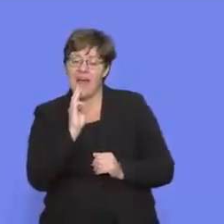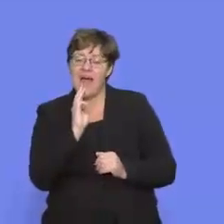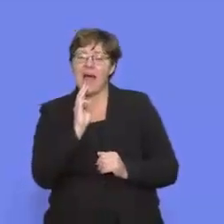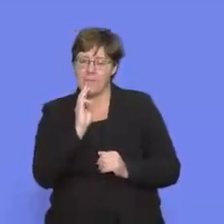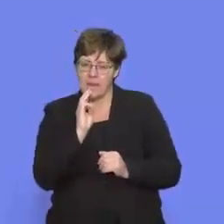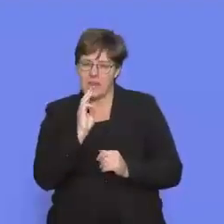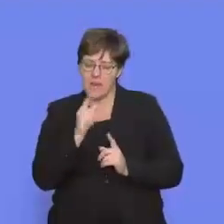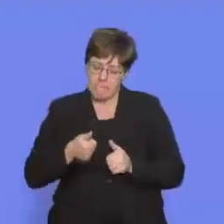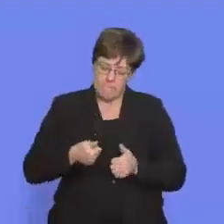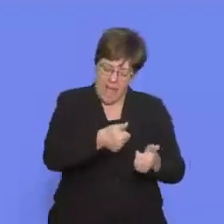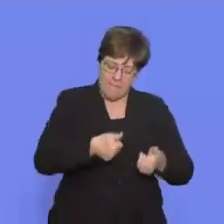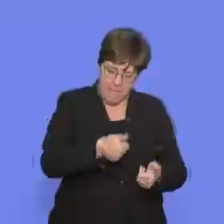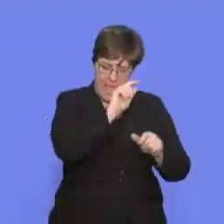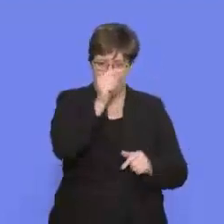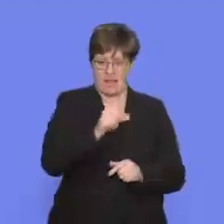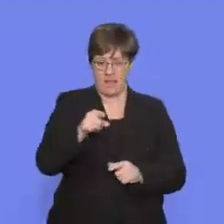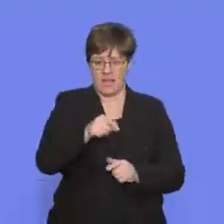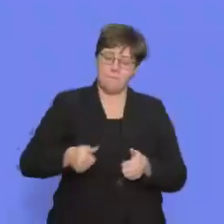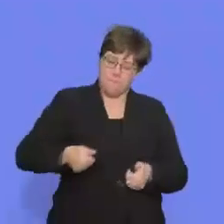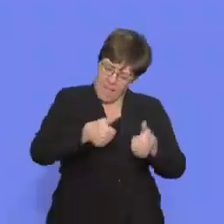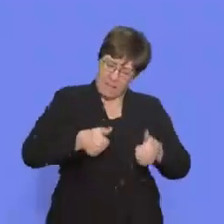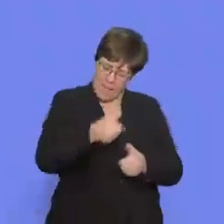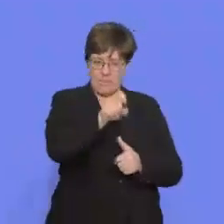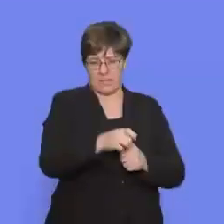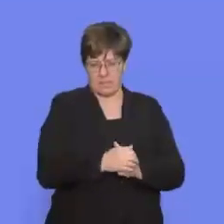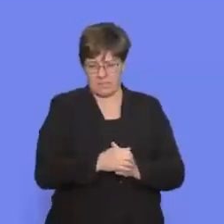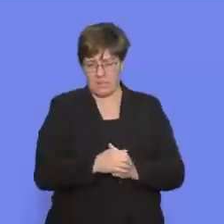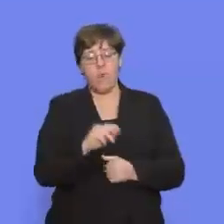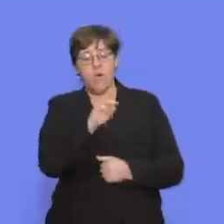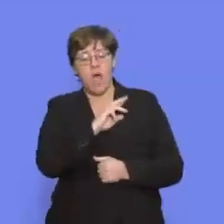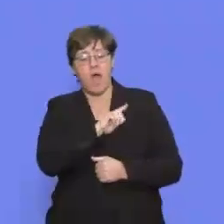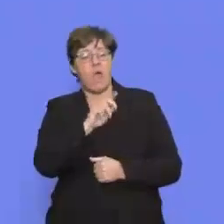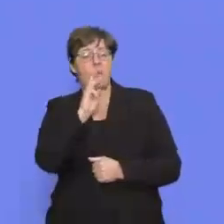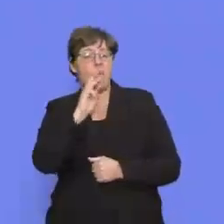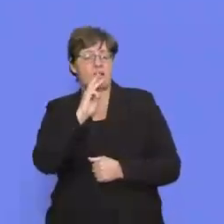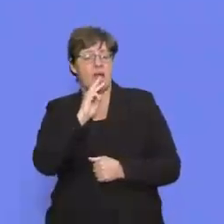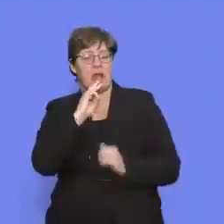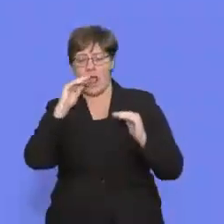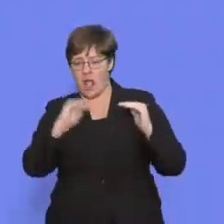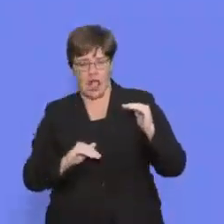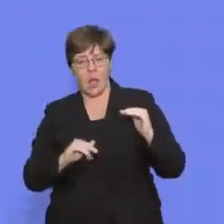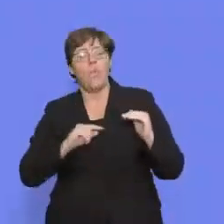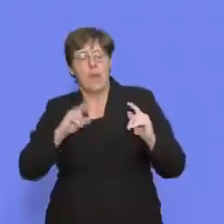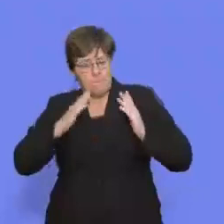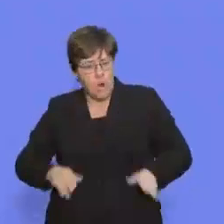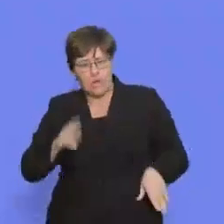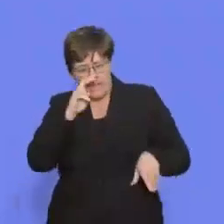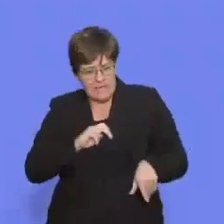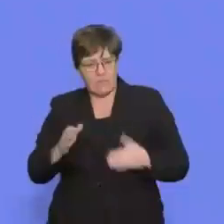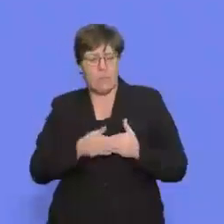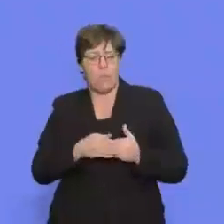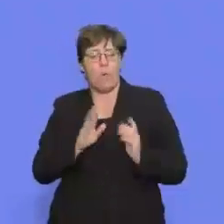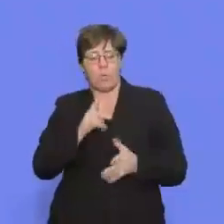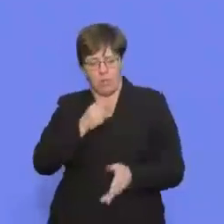because water decreased. So we need more water. So more water will be